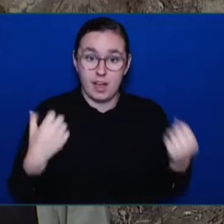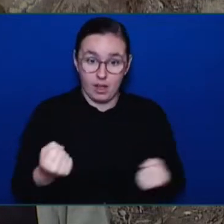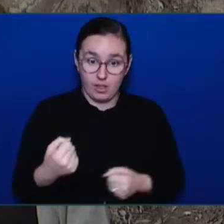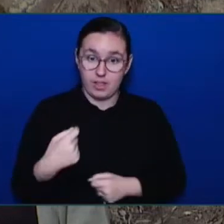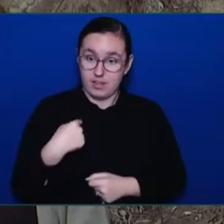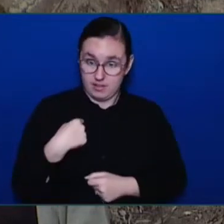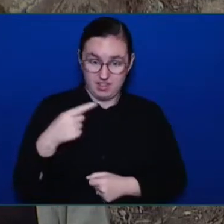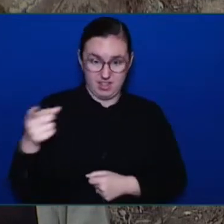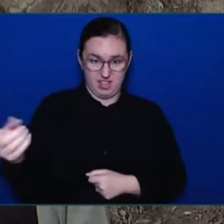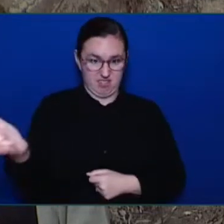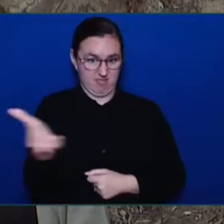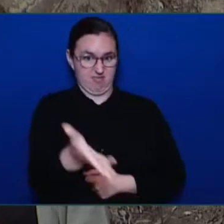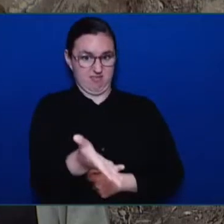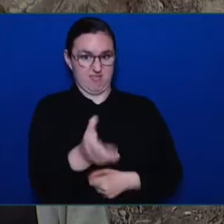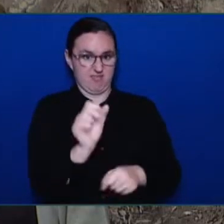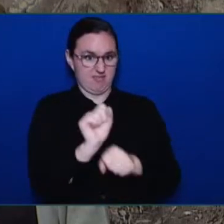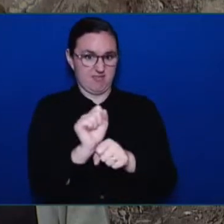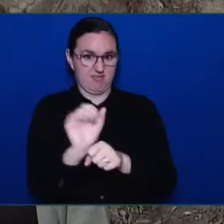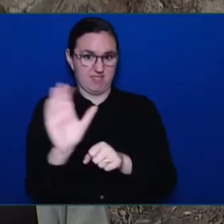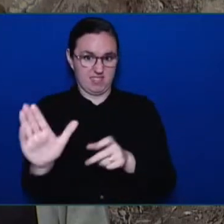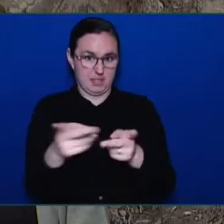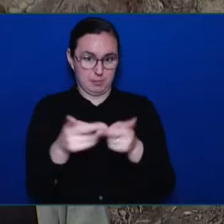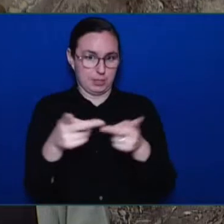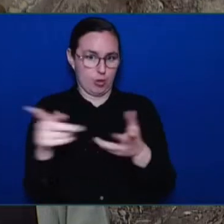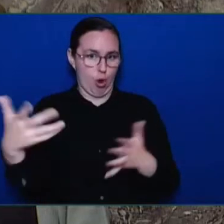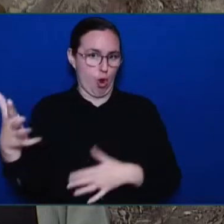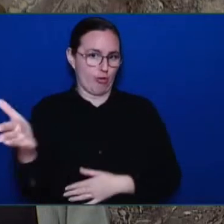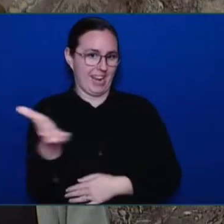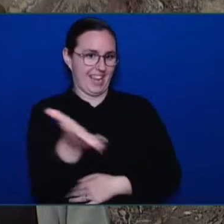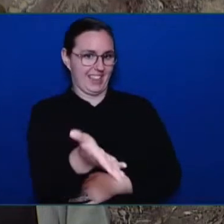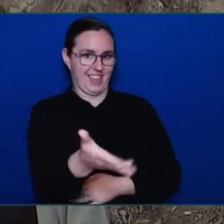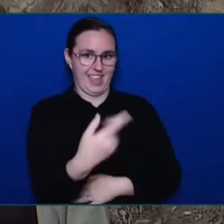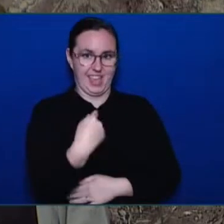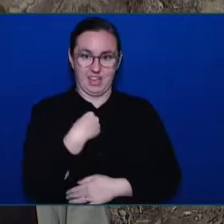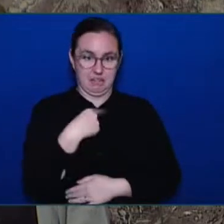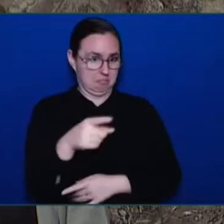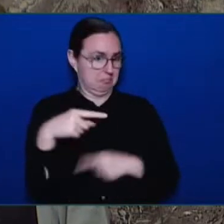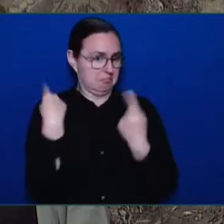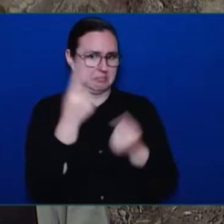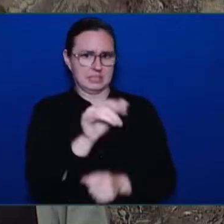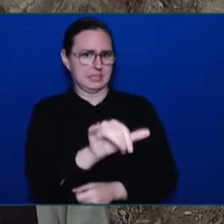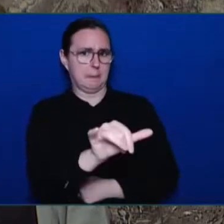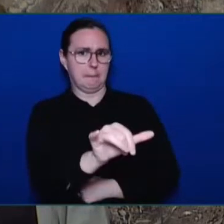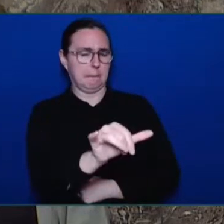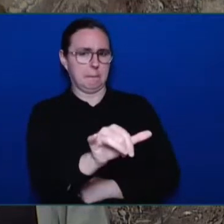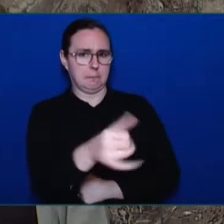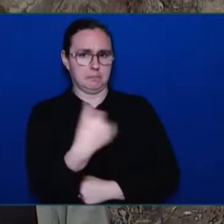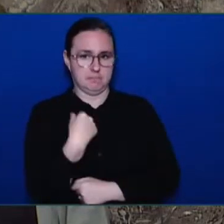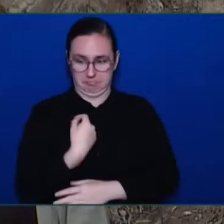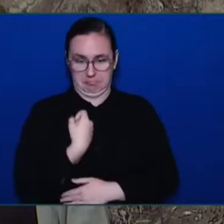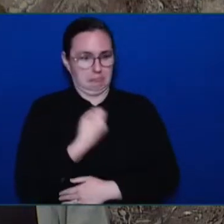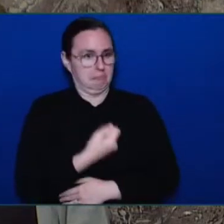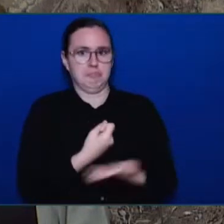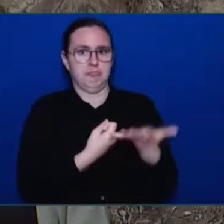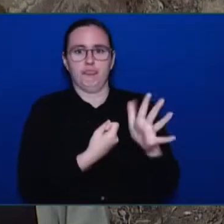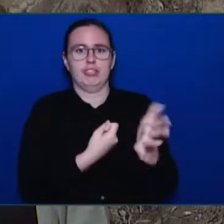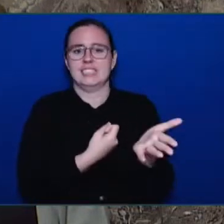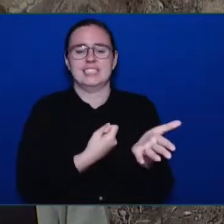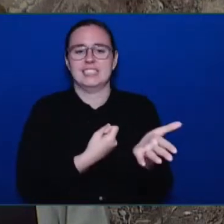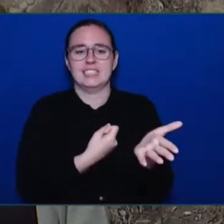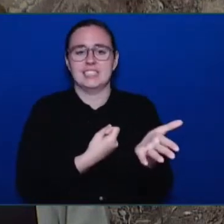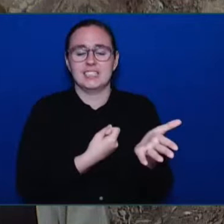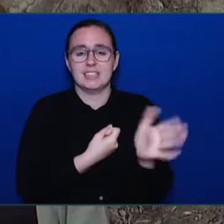was a former Liberal ministerial assistant, Honourable Speaker, who, Honourable Speaker, I think has done excellent work for